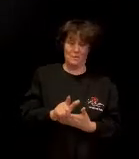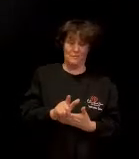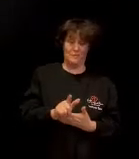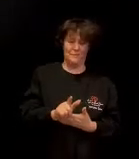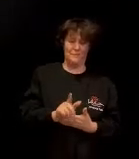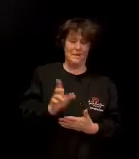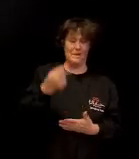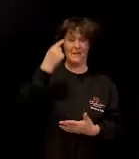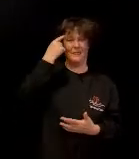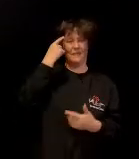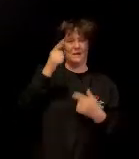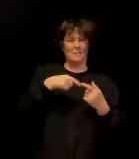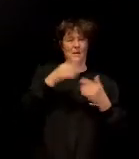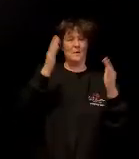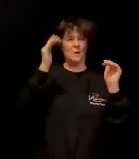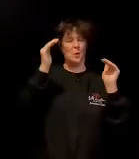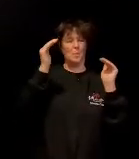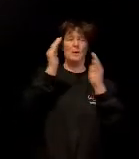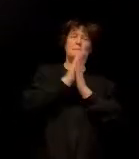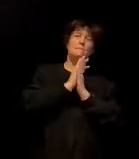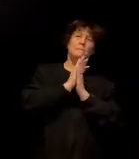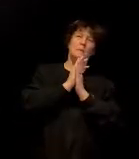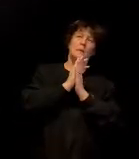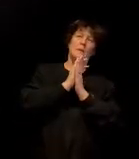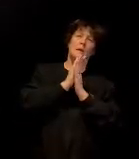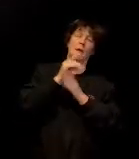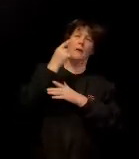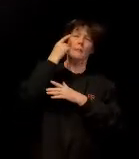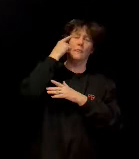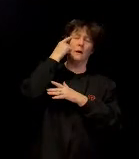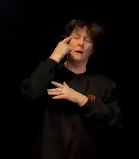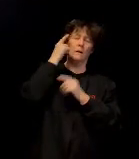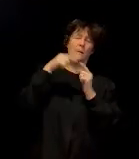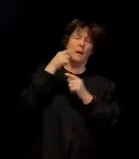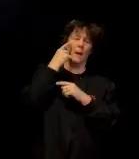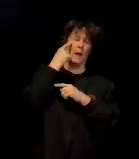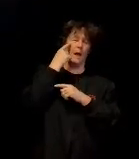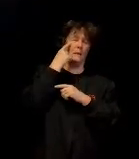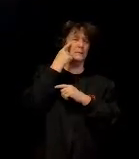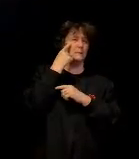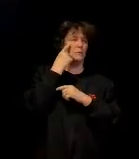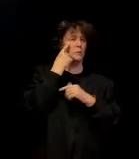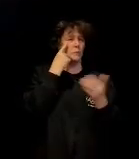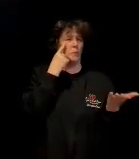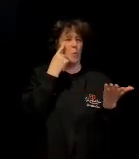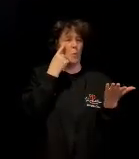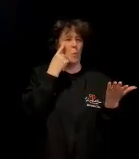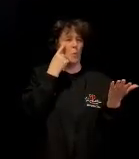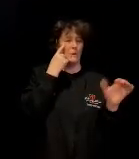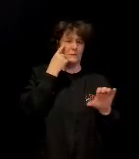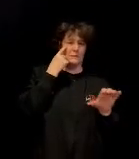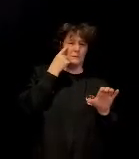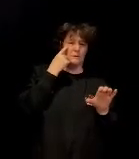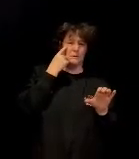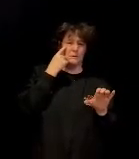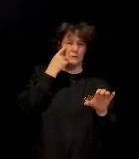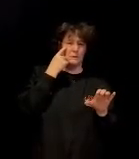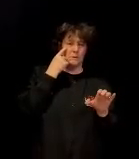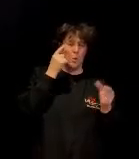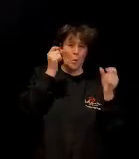I thought about the hope, and then I thought about our eyes and, you know, what our eyes do. Open the